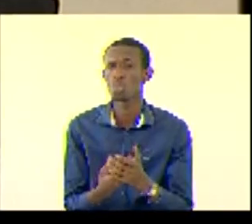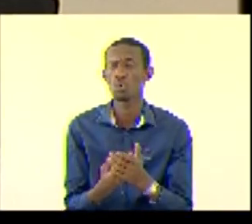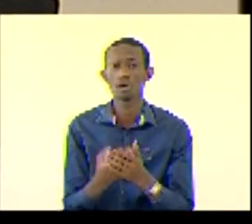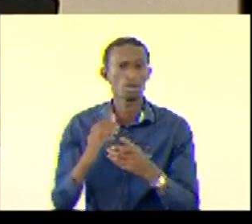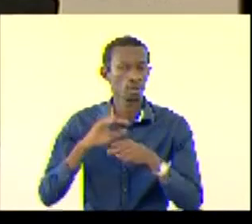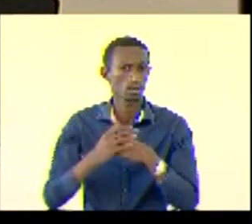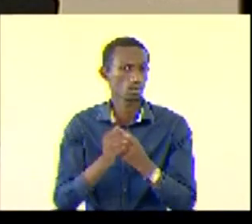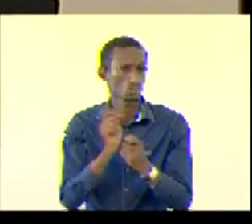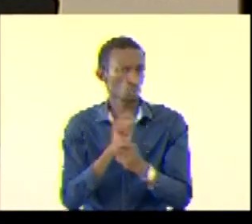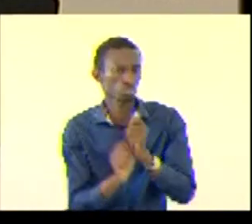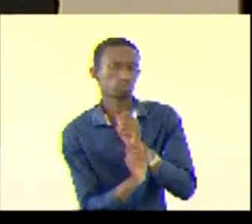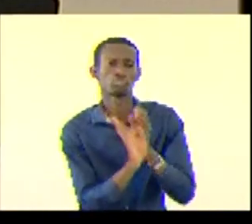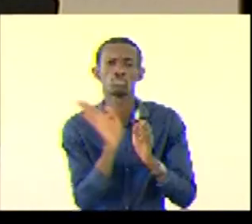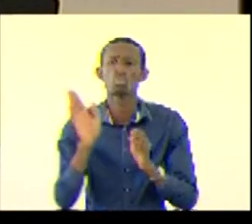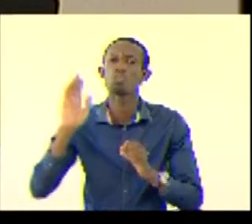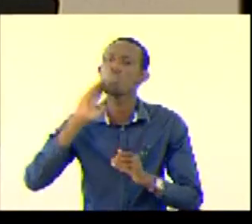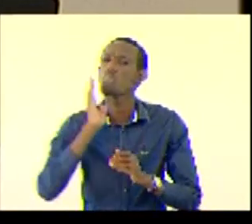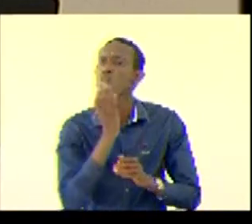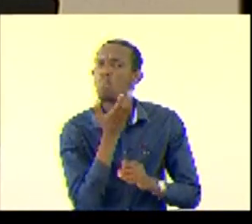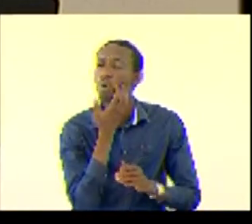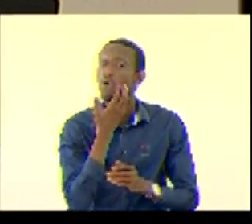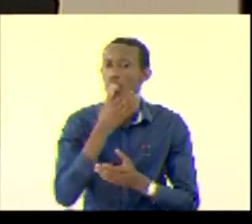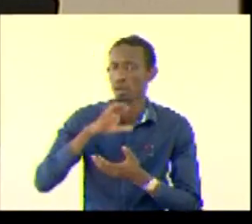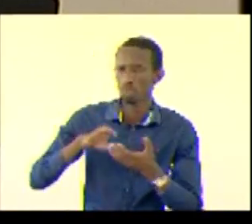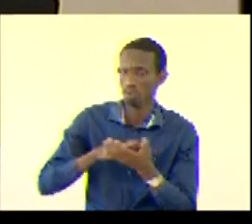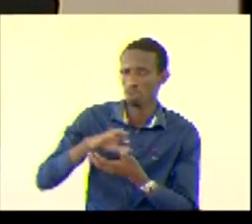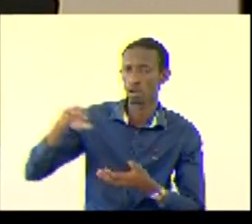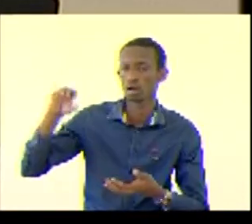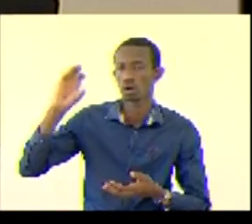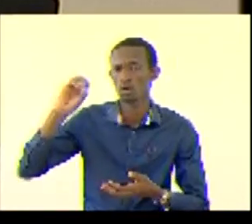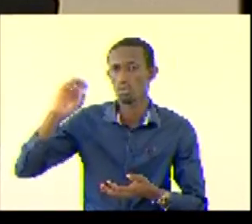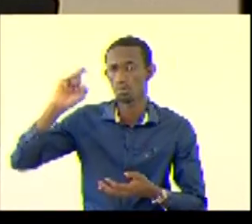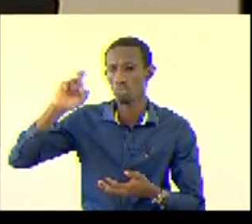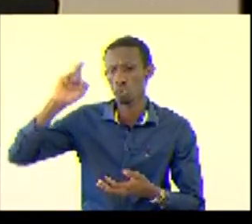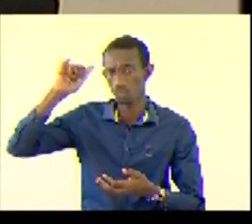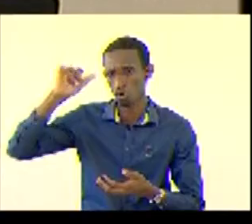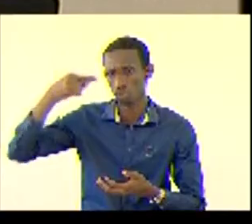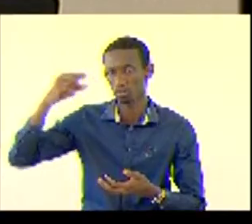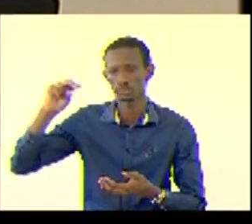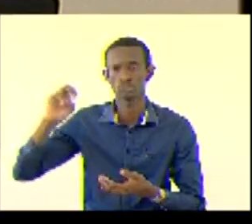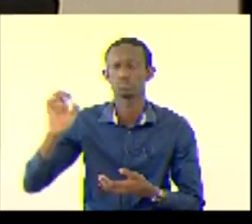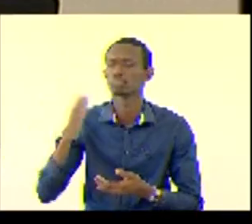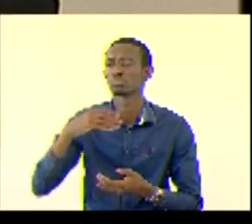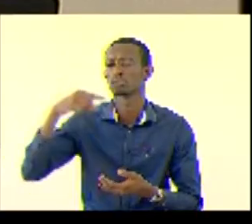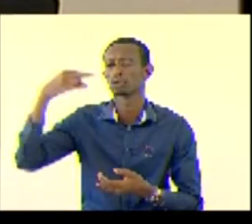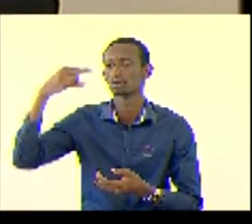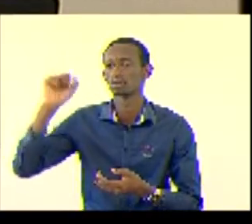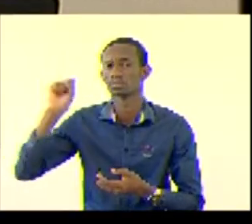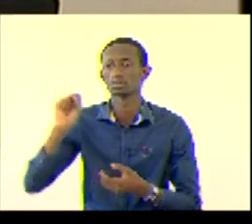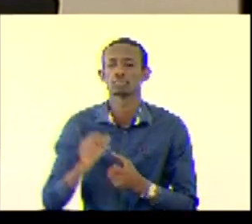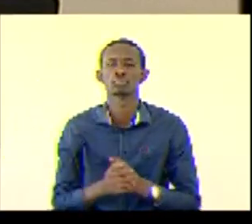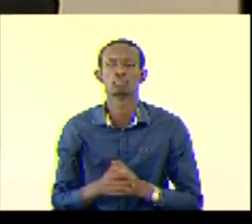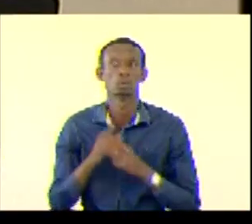into water and oxygen gas. So that ends the reaction. And therefore, there will be